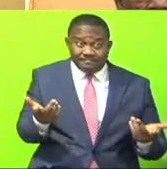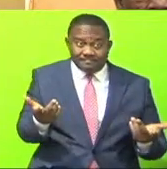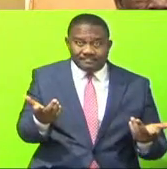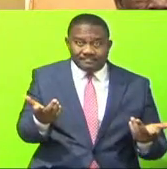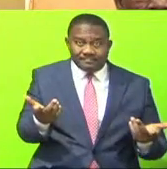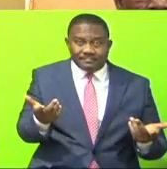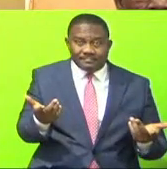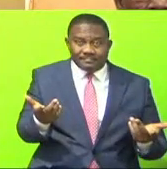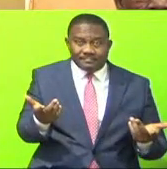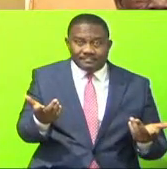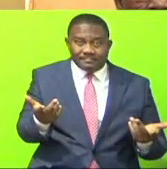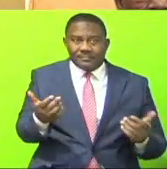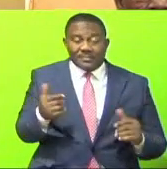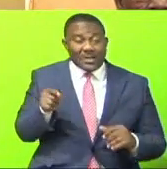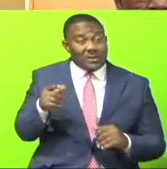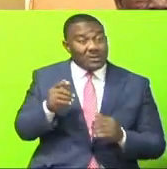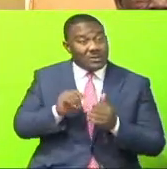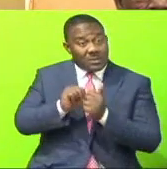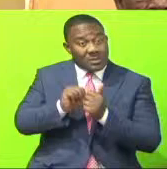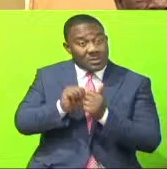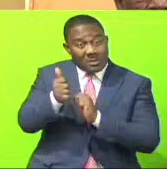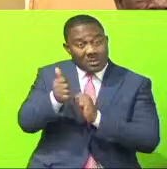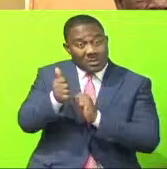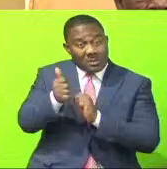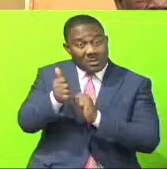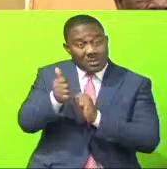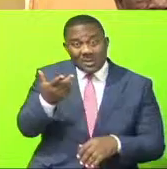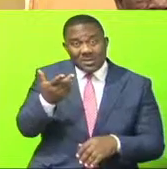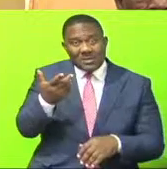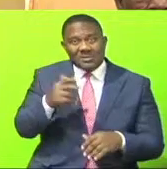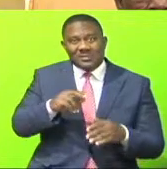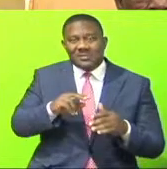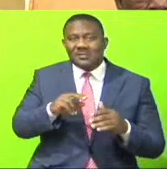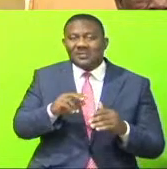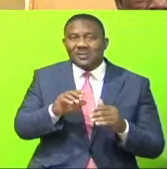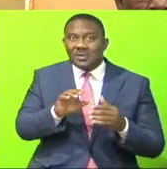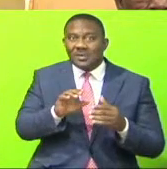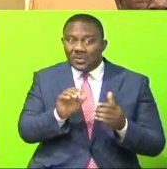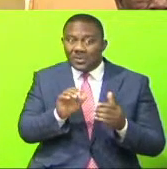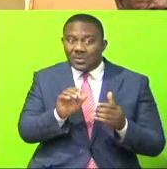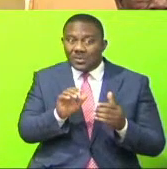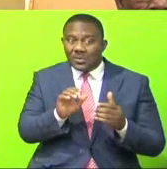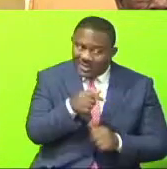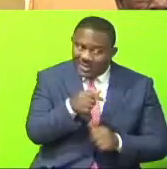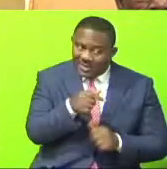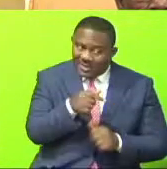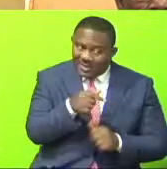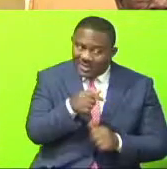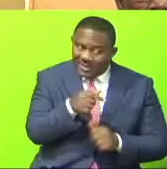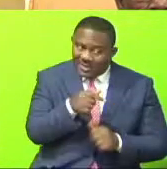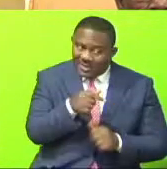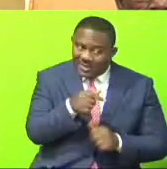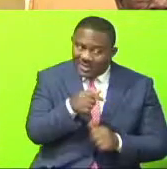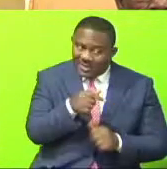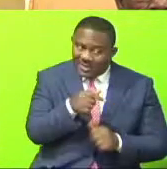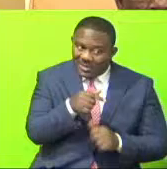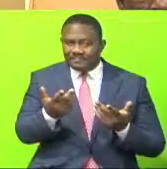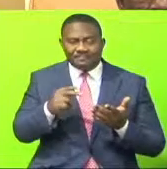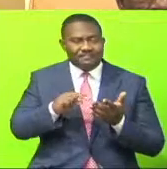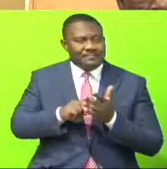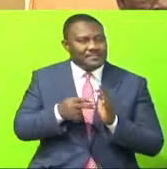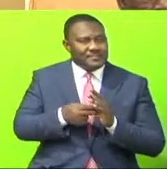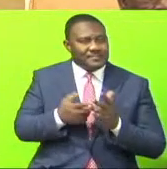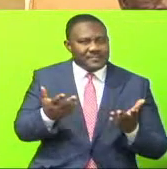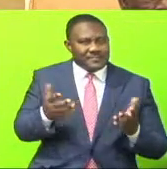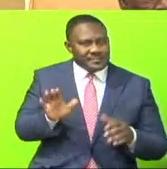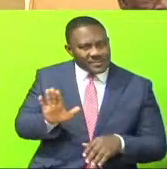to contest on the ticket of that political party, Mr. Speaker, the rule equally applies to you, and you